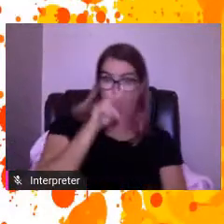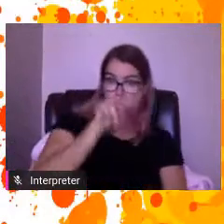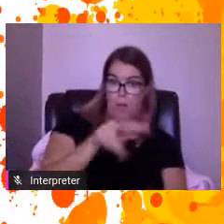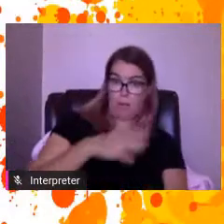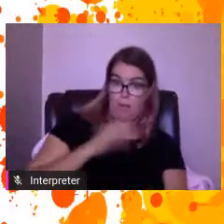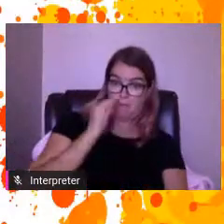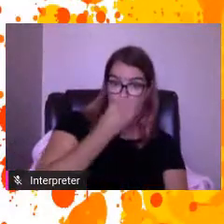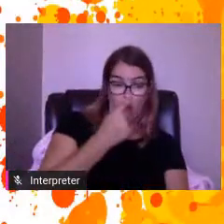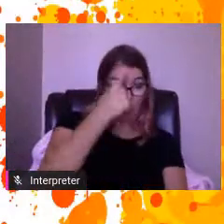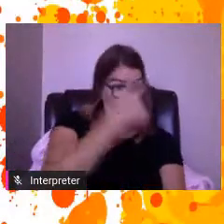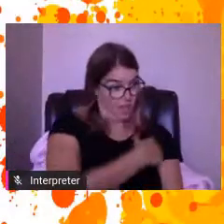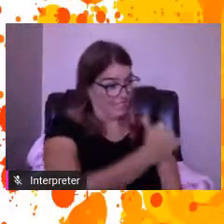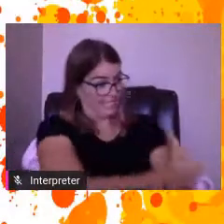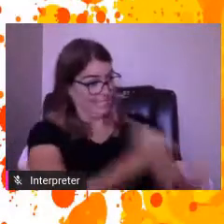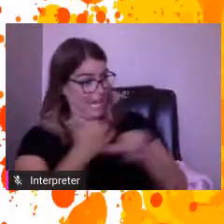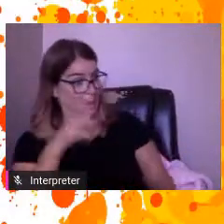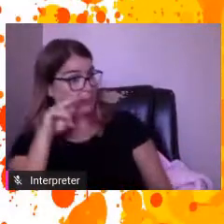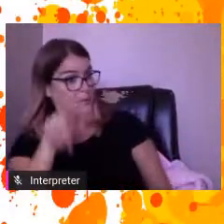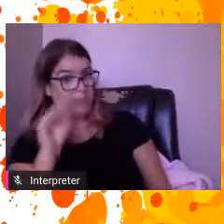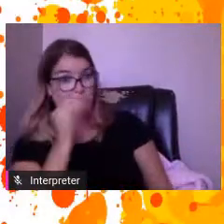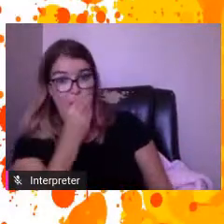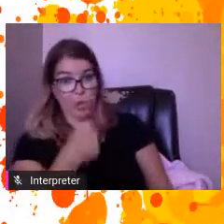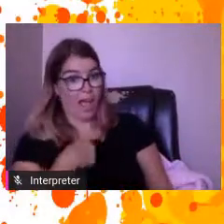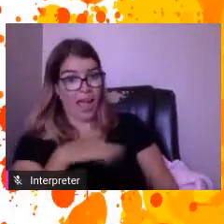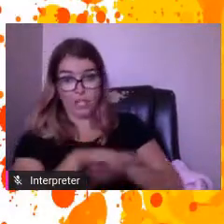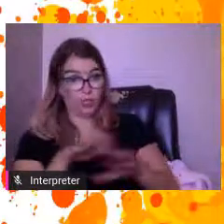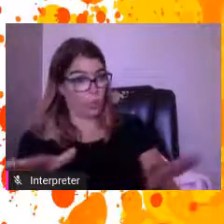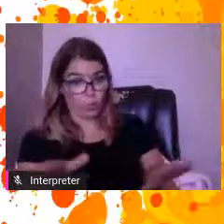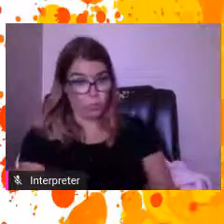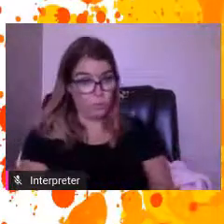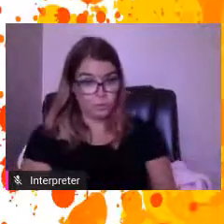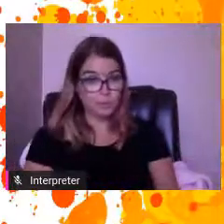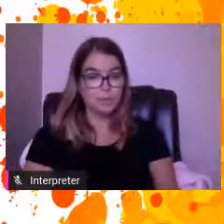and see of the flower. And I don't."